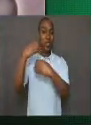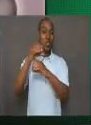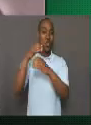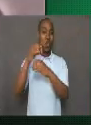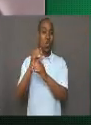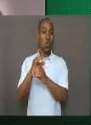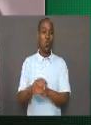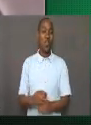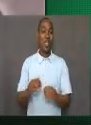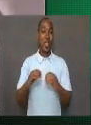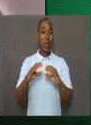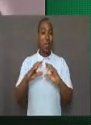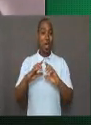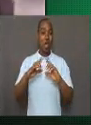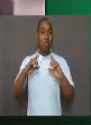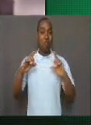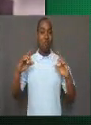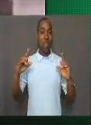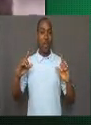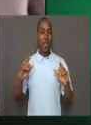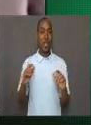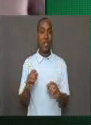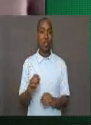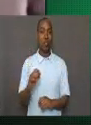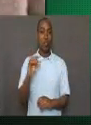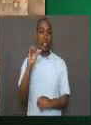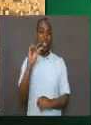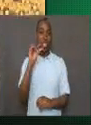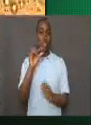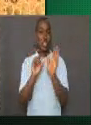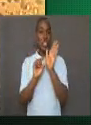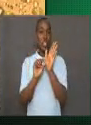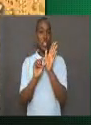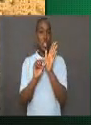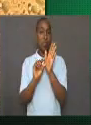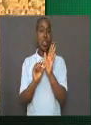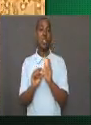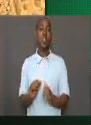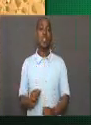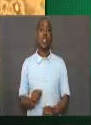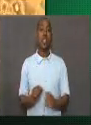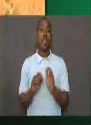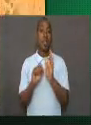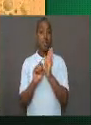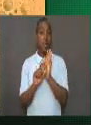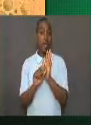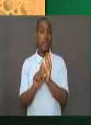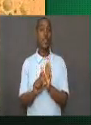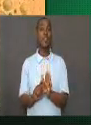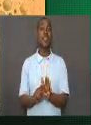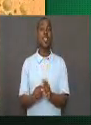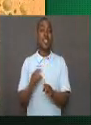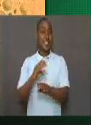microscopes magnify very small specimens, such as cells